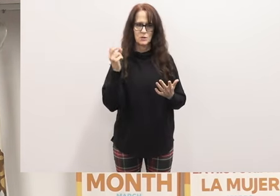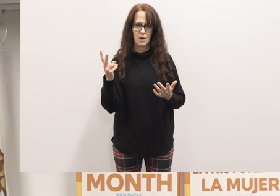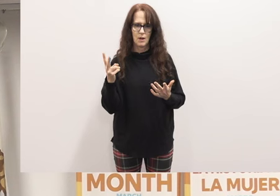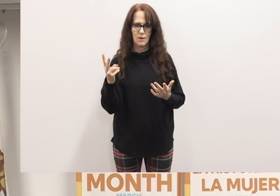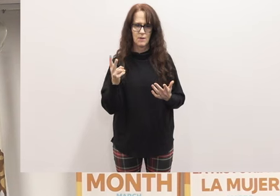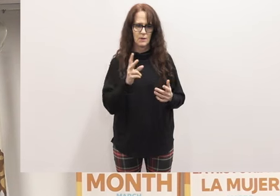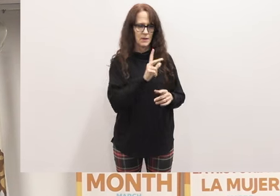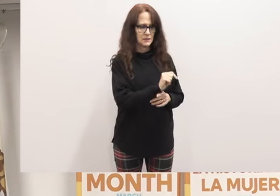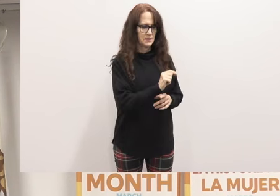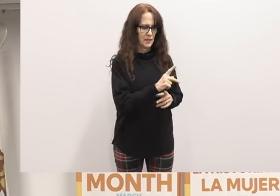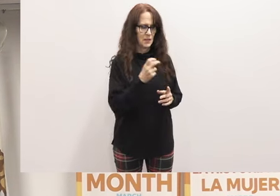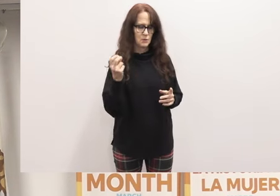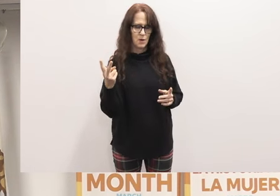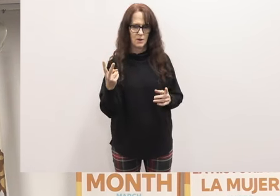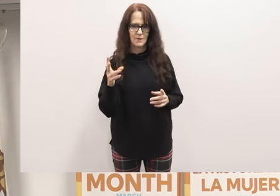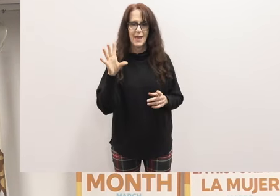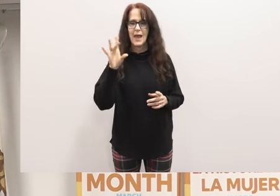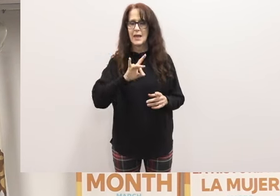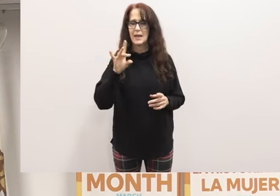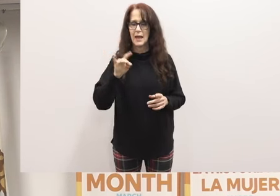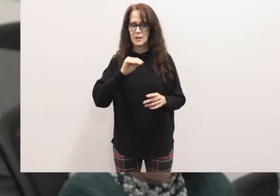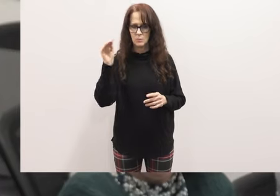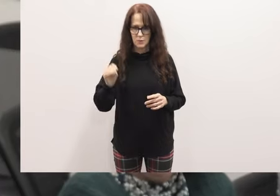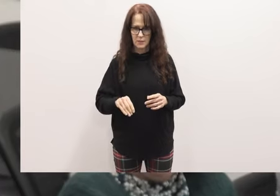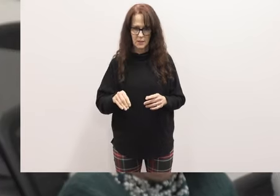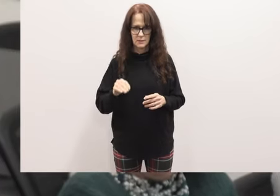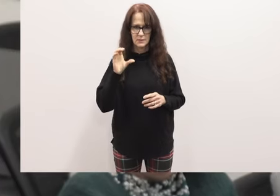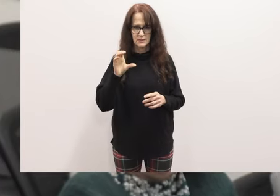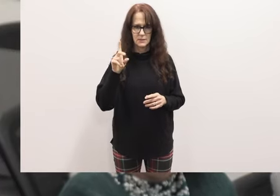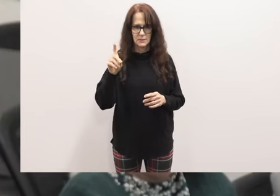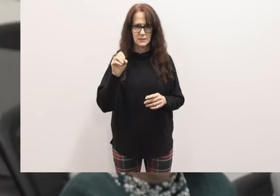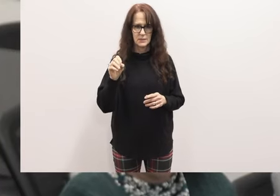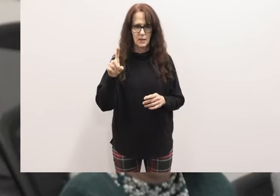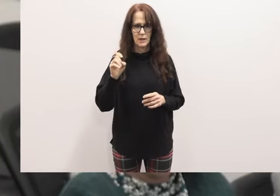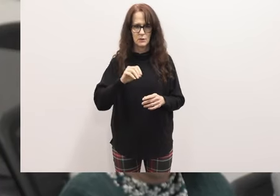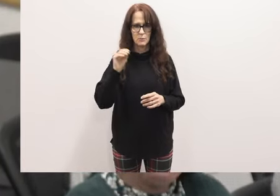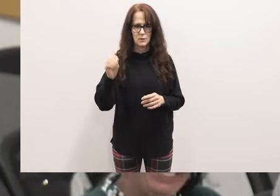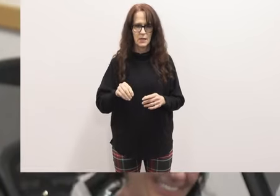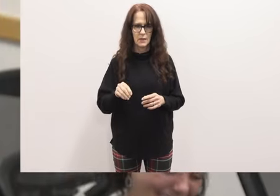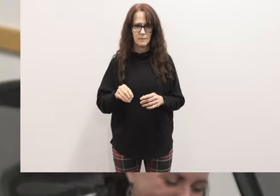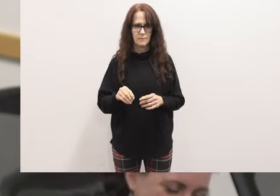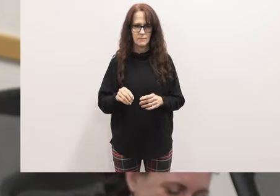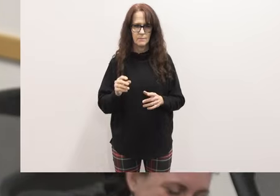TK-12 unit, they passed at an 88% rate, and our CDC Head Start was at 100% rate.